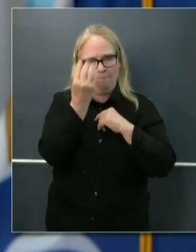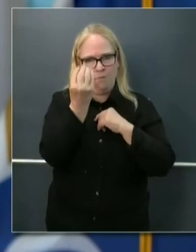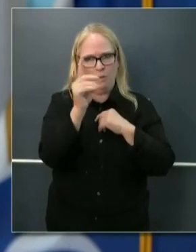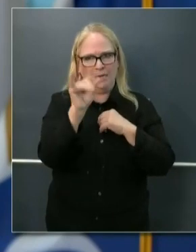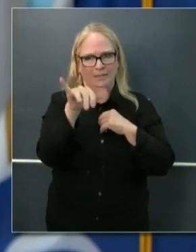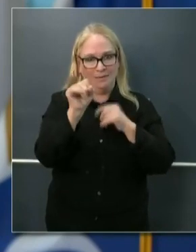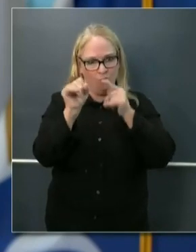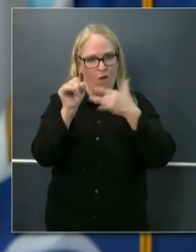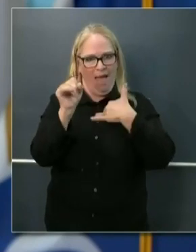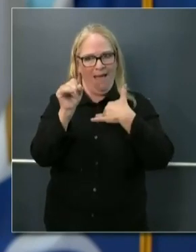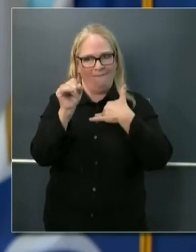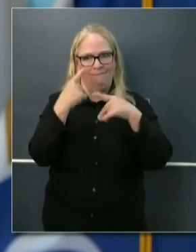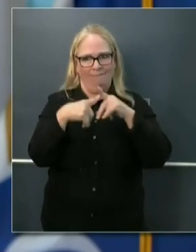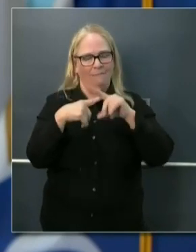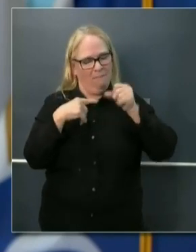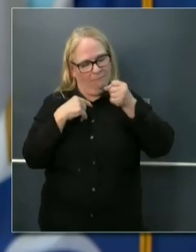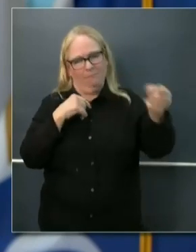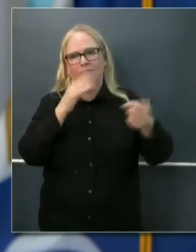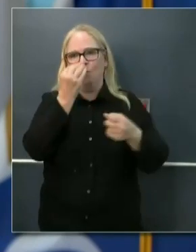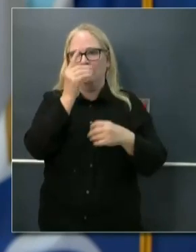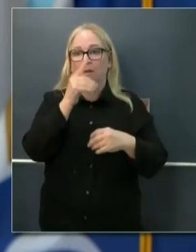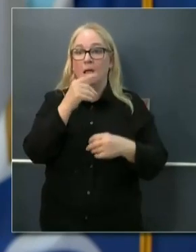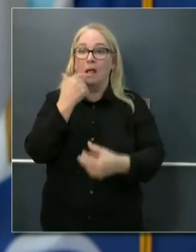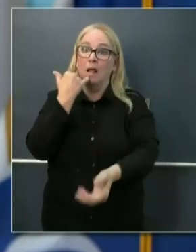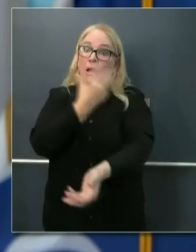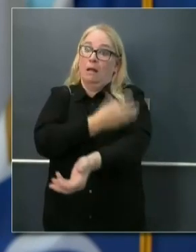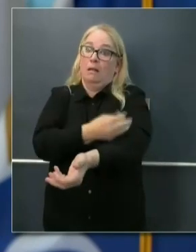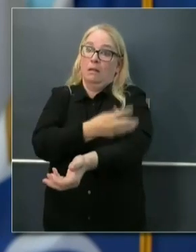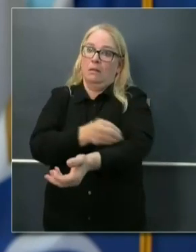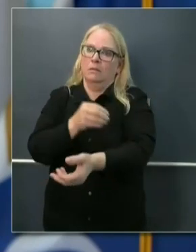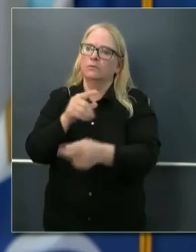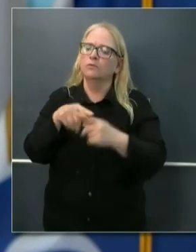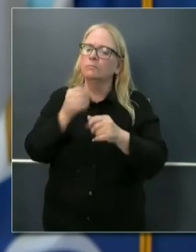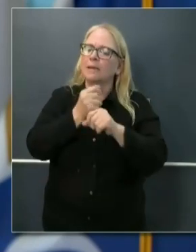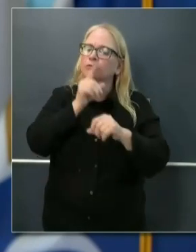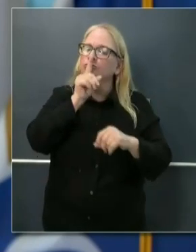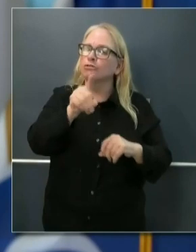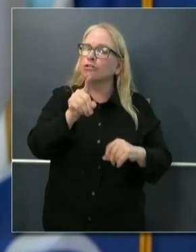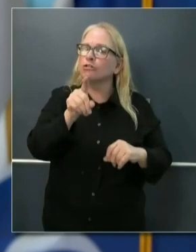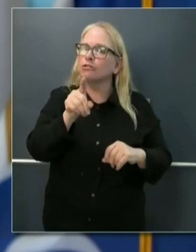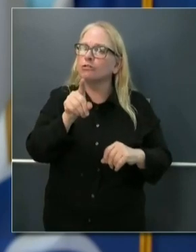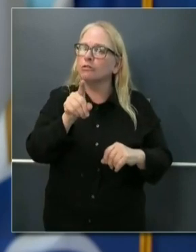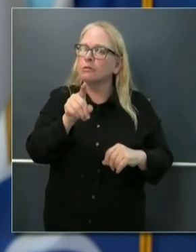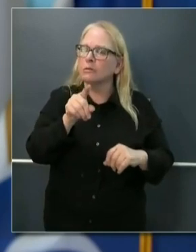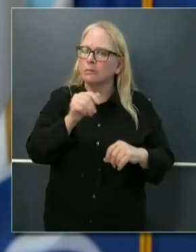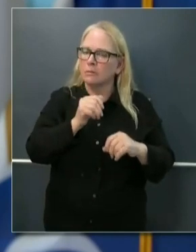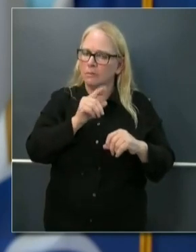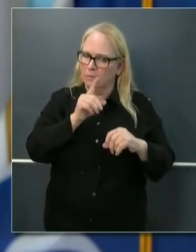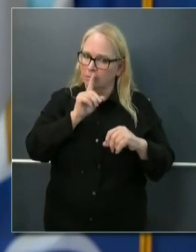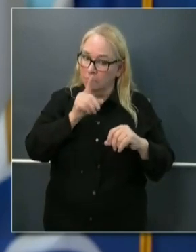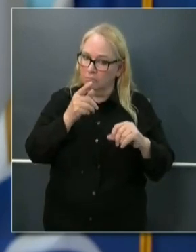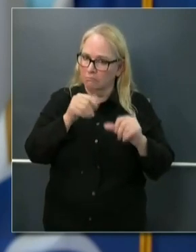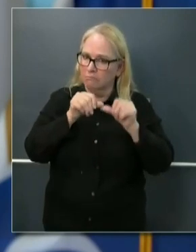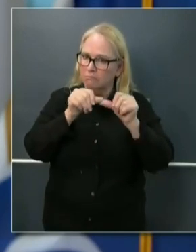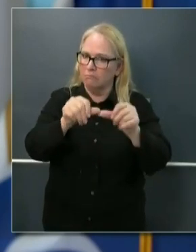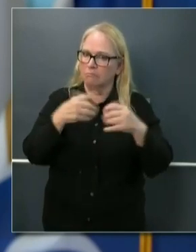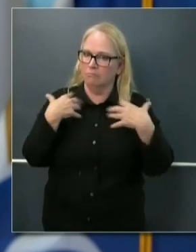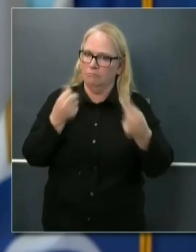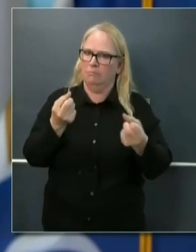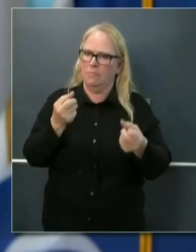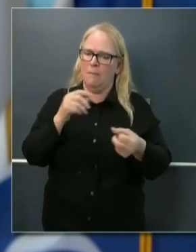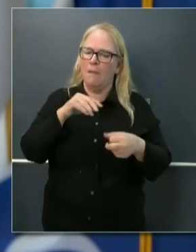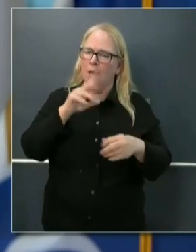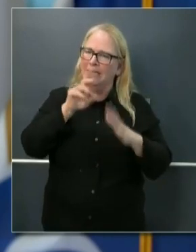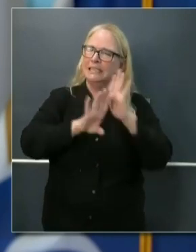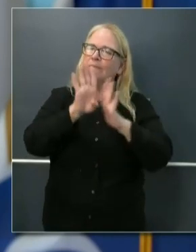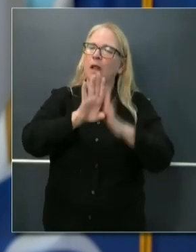serosurveillance, the broader community surveillance that all of us look forward to in the antibody space, but with caution always